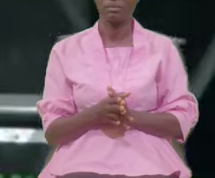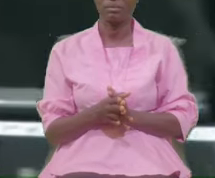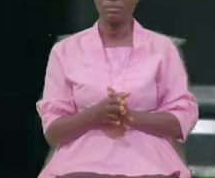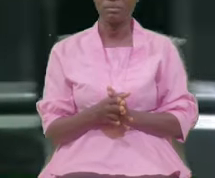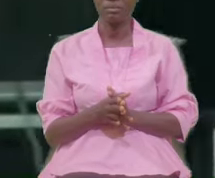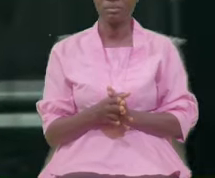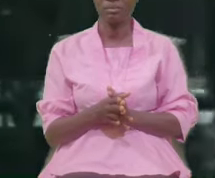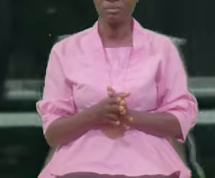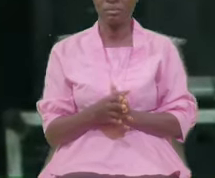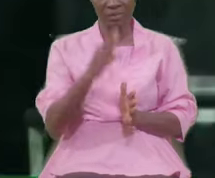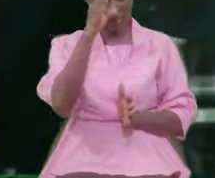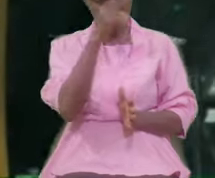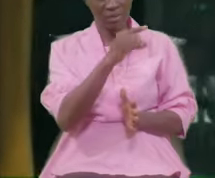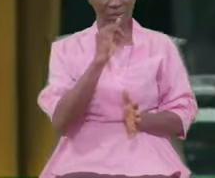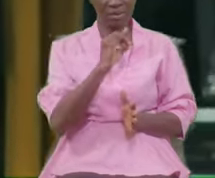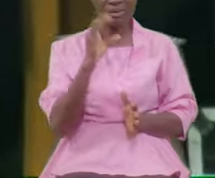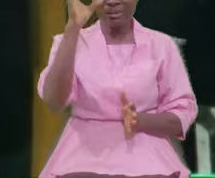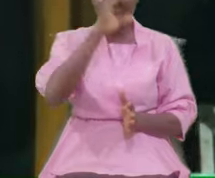wala Andes